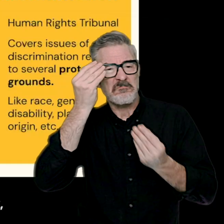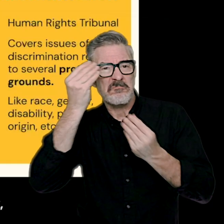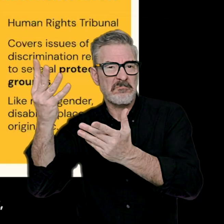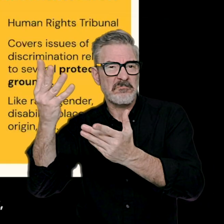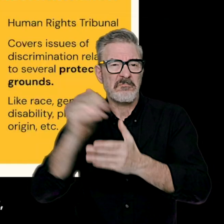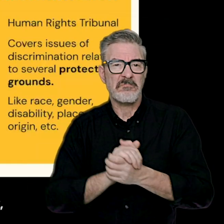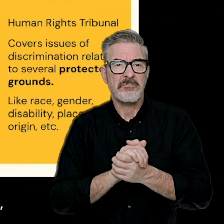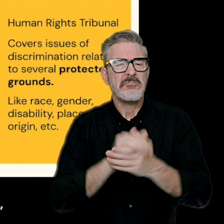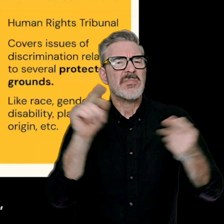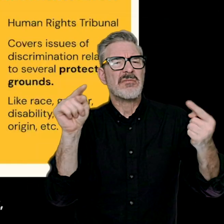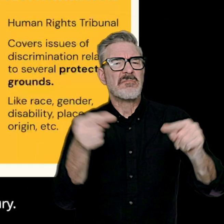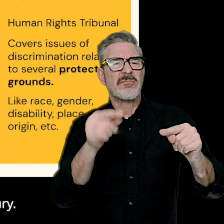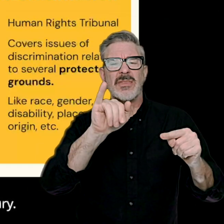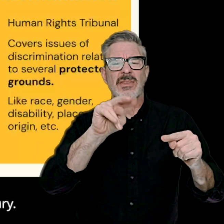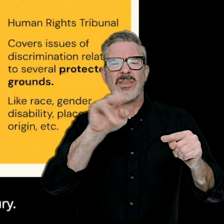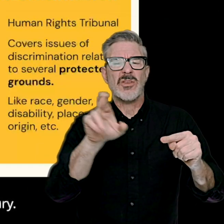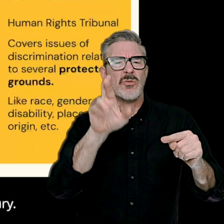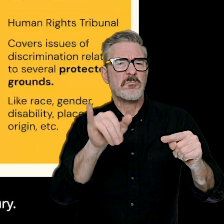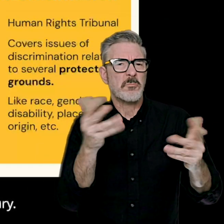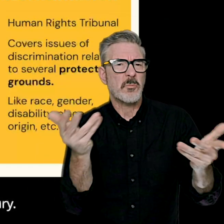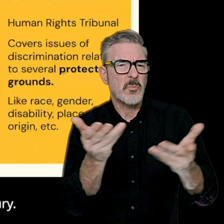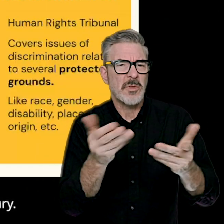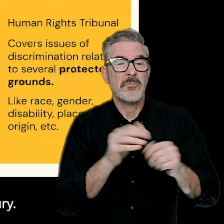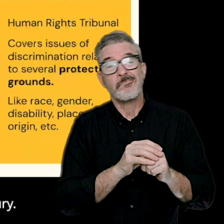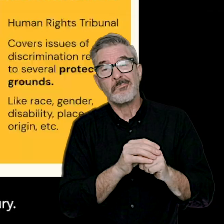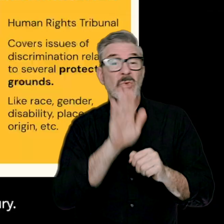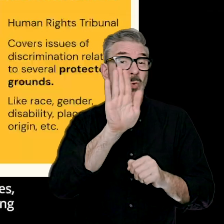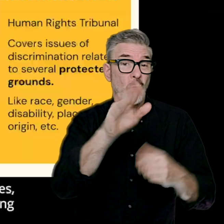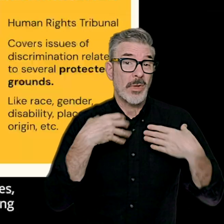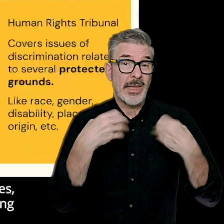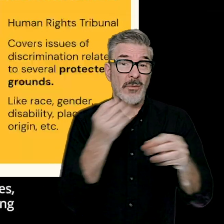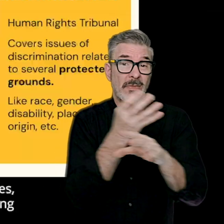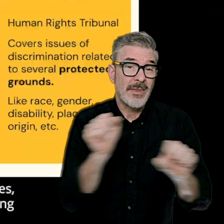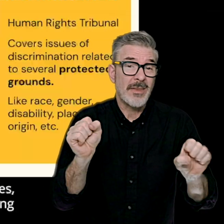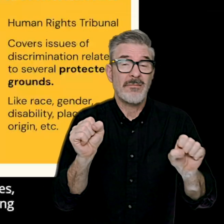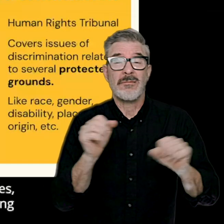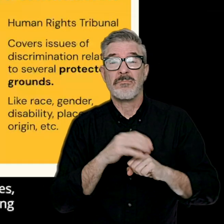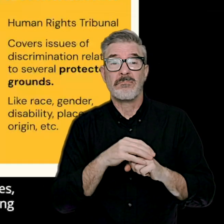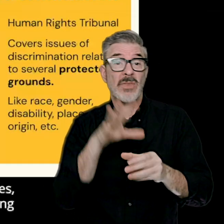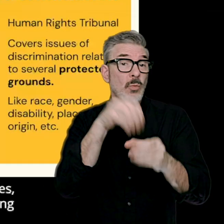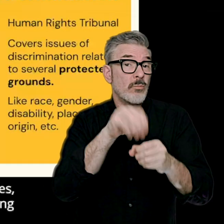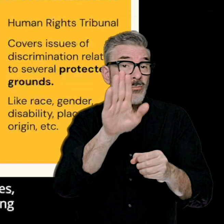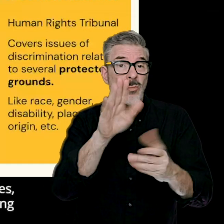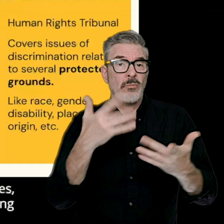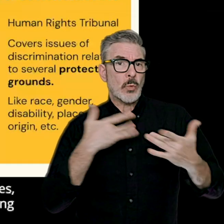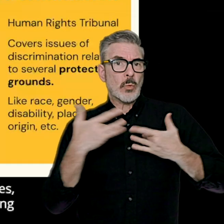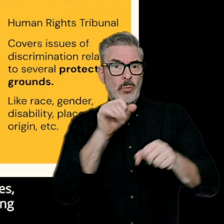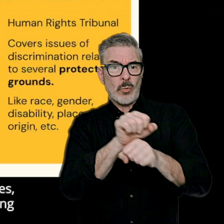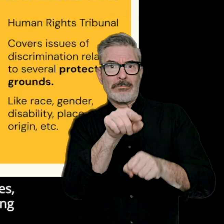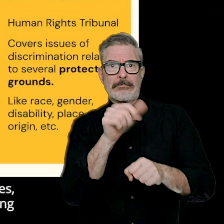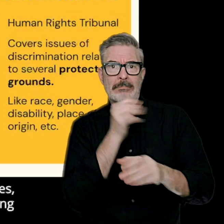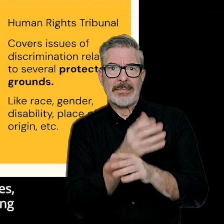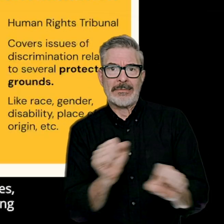If you've experienced injury at work, WorkSafe BC, you could report an injury. This addresses health and safety issues,